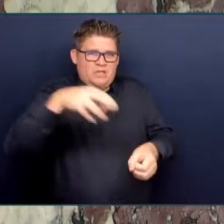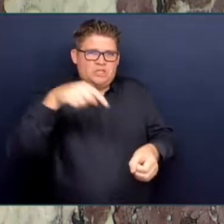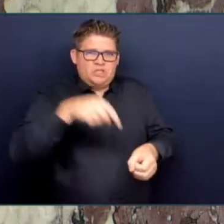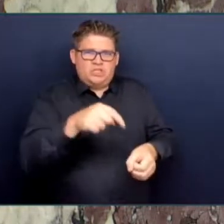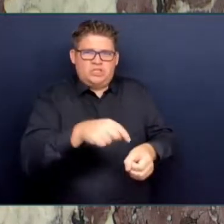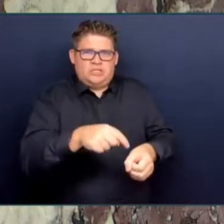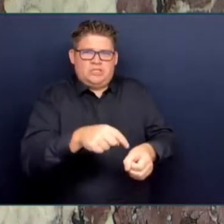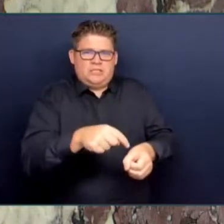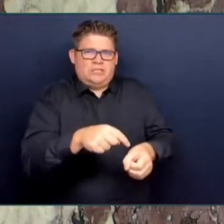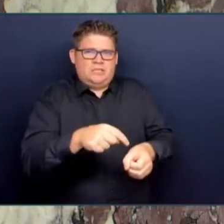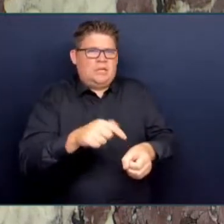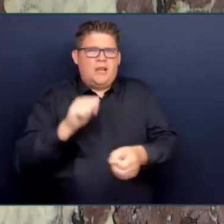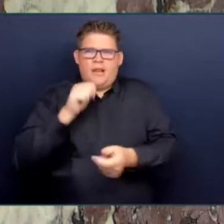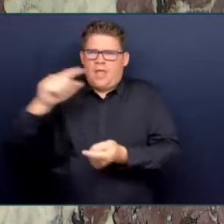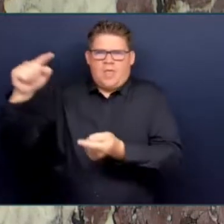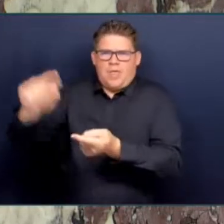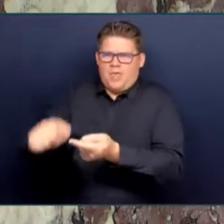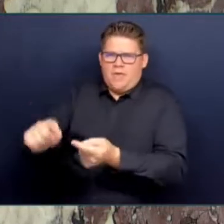the